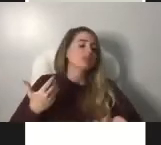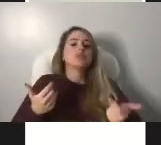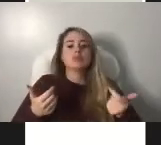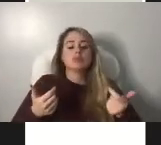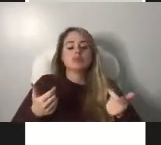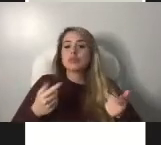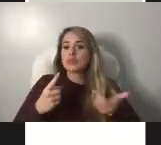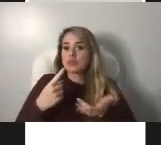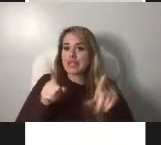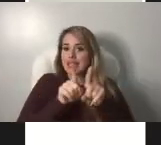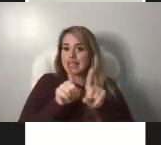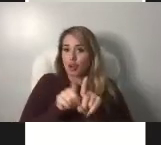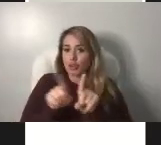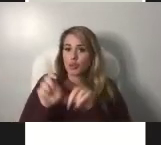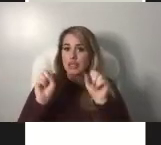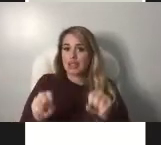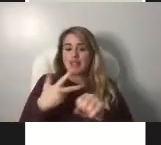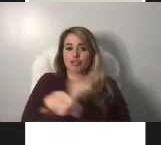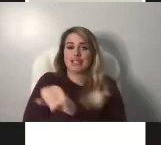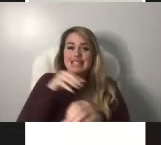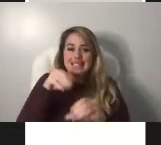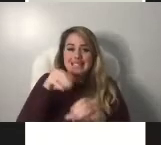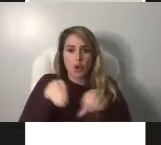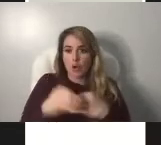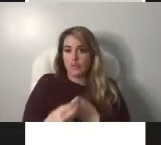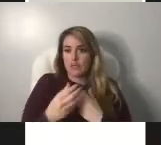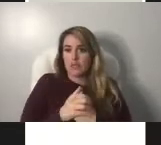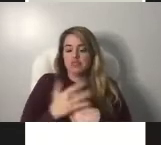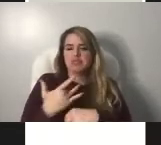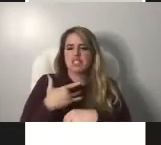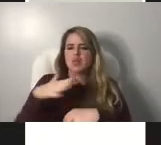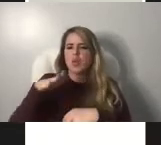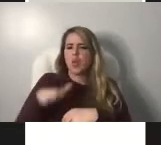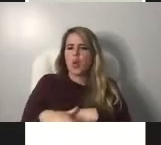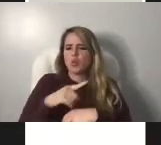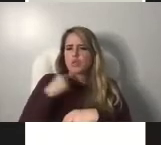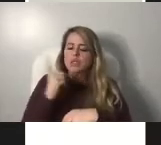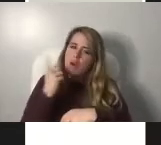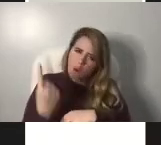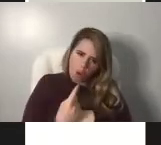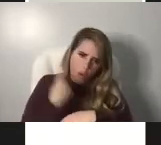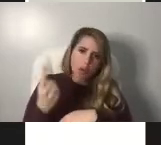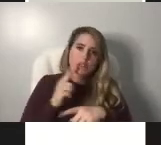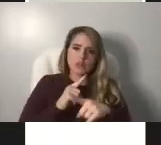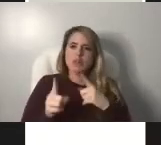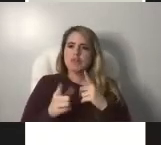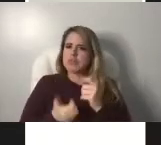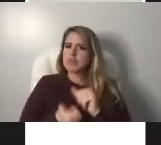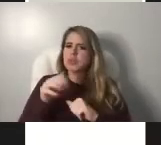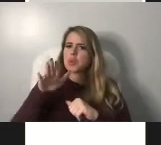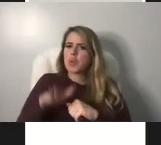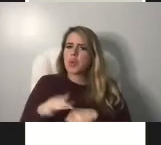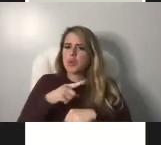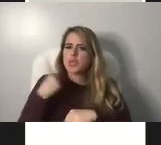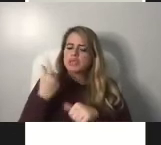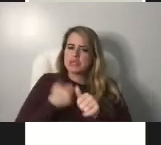often be performed in the office, and they're generally low risk, but not always. But it's good to critique each type of injection one